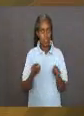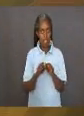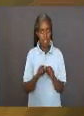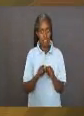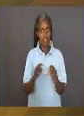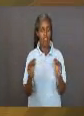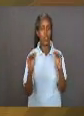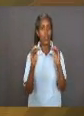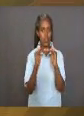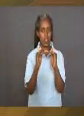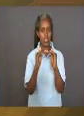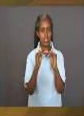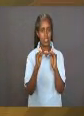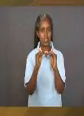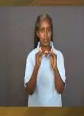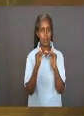are congruent.